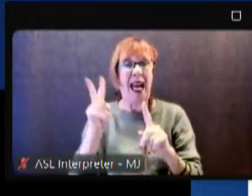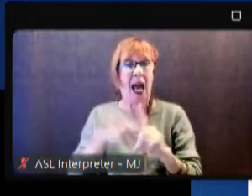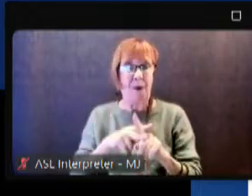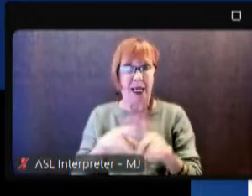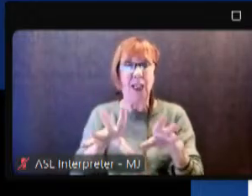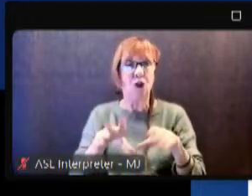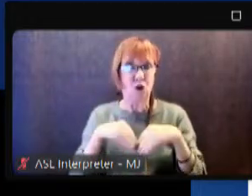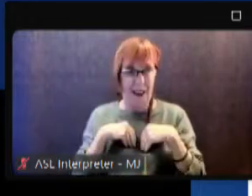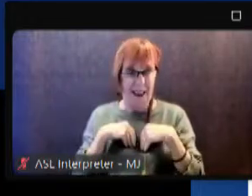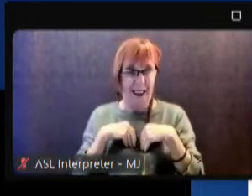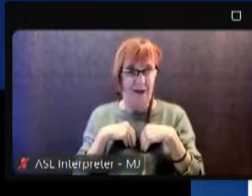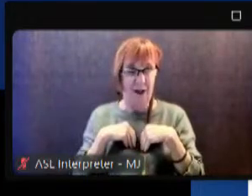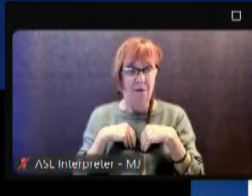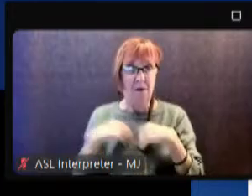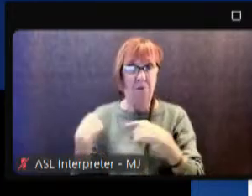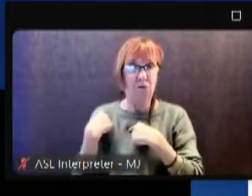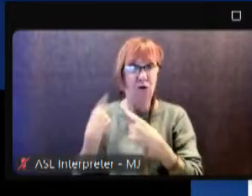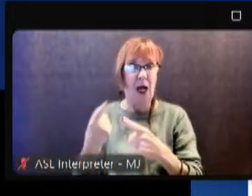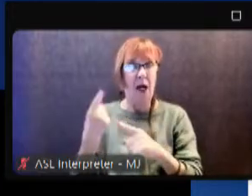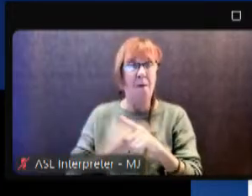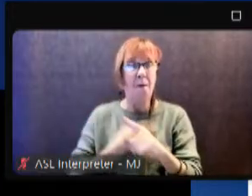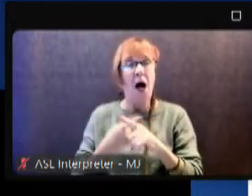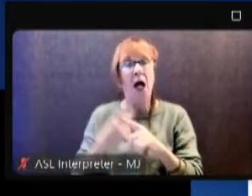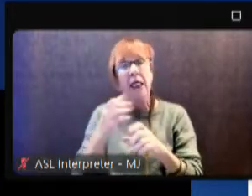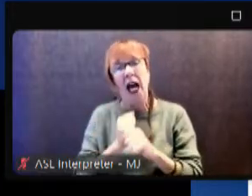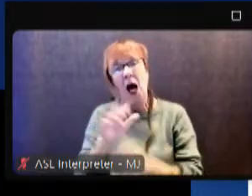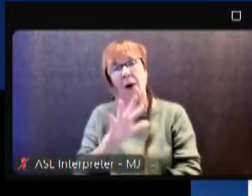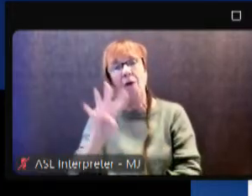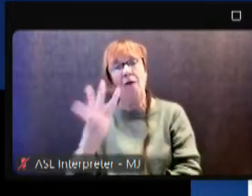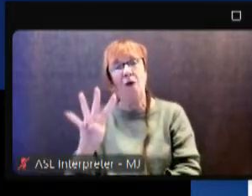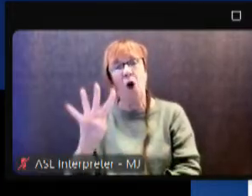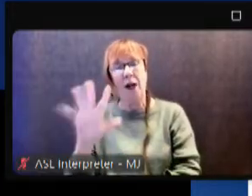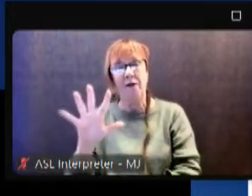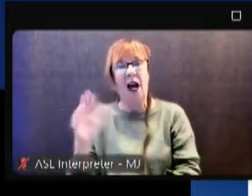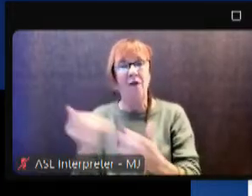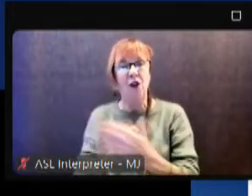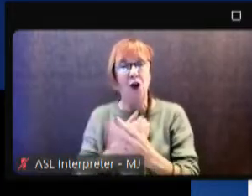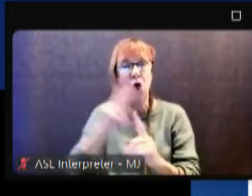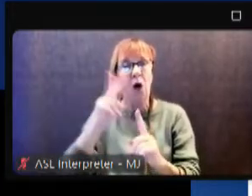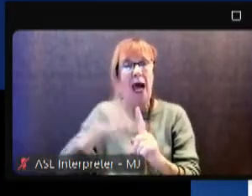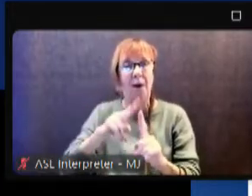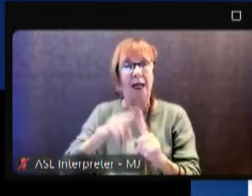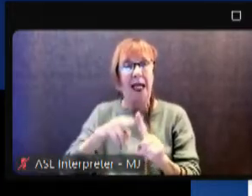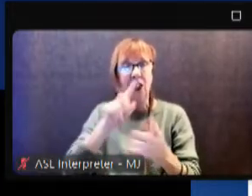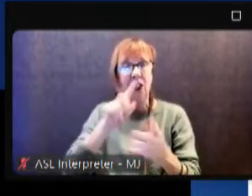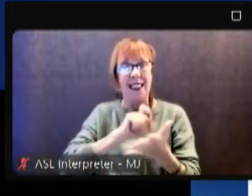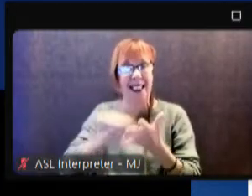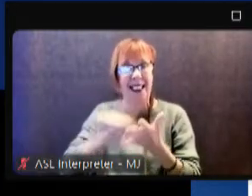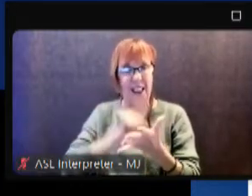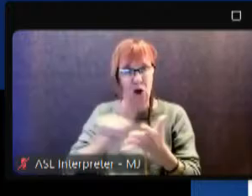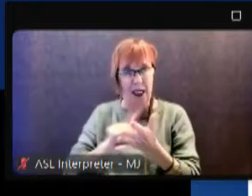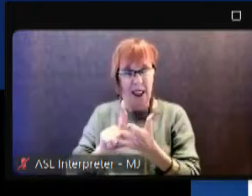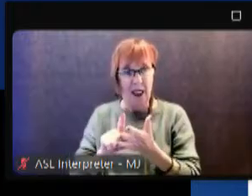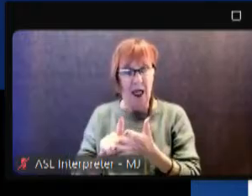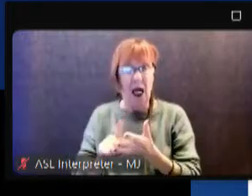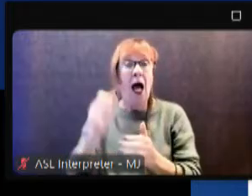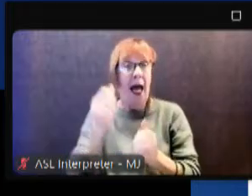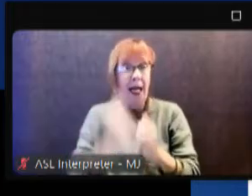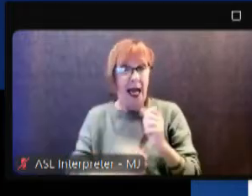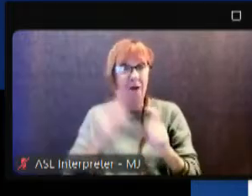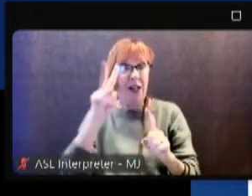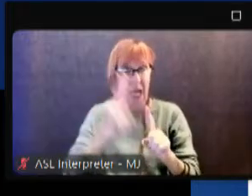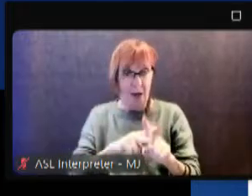For the past month, we've been receiving about 45 new applications per week. And every application that has been submitted to LA County